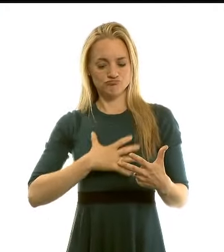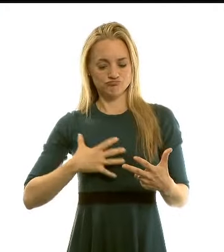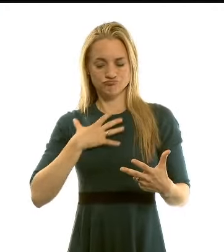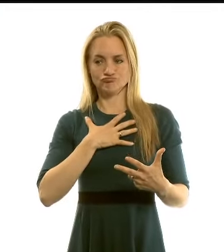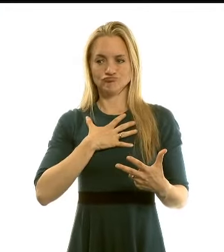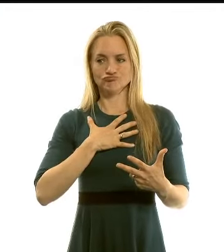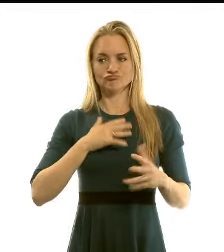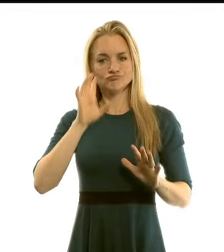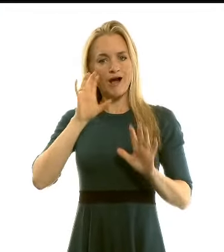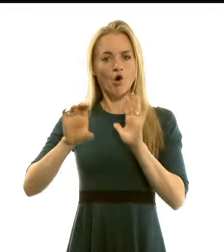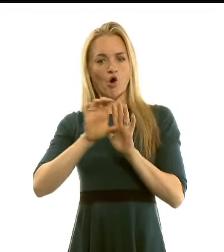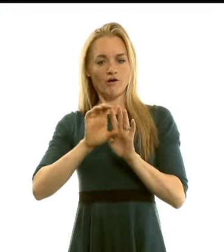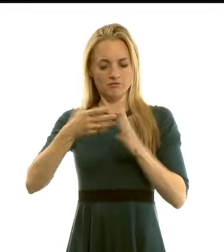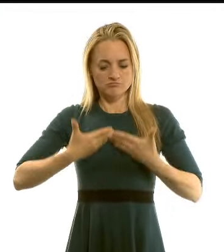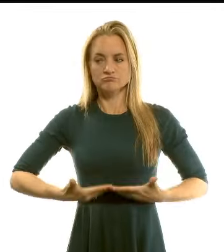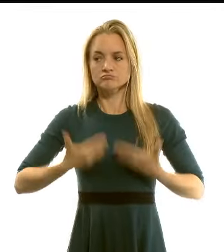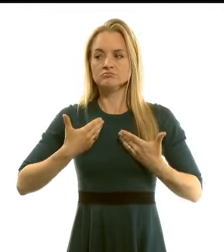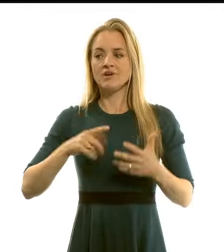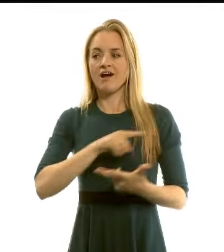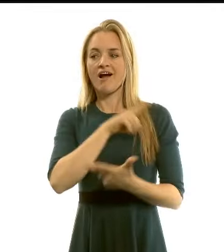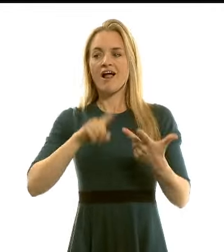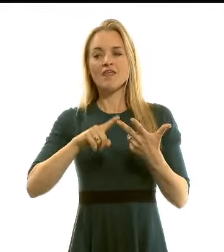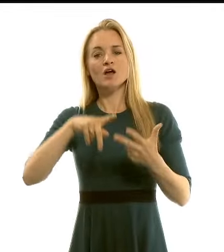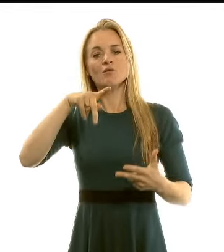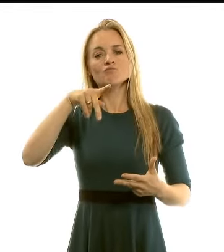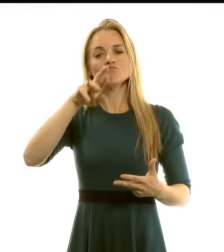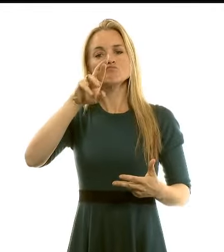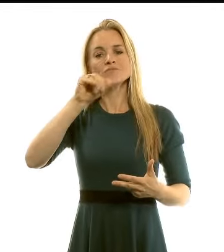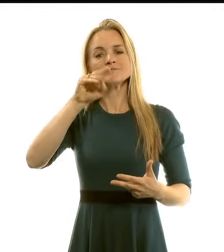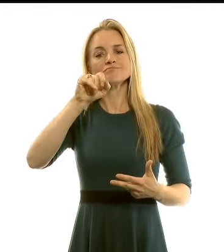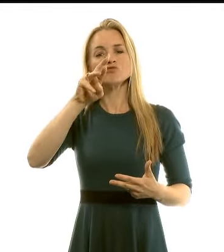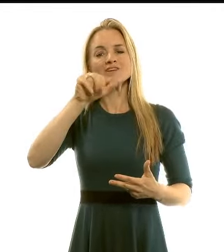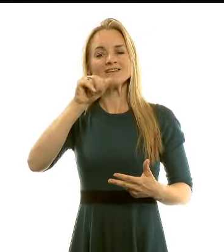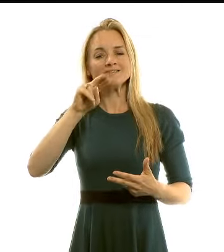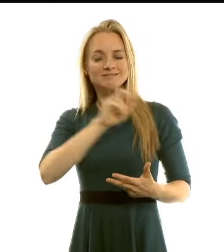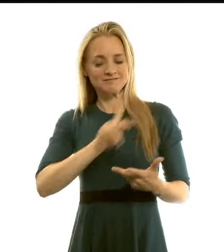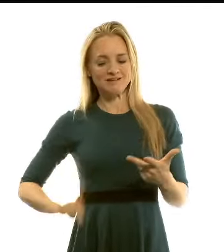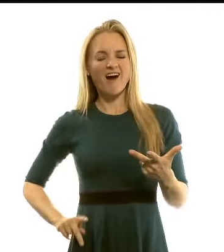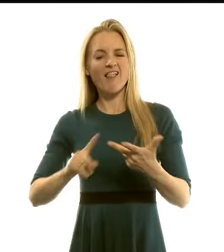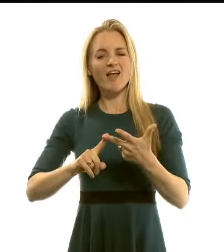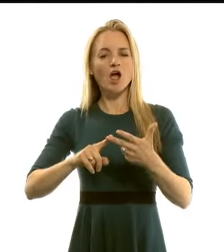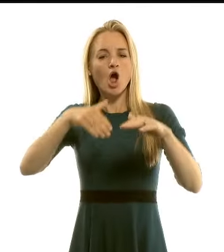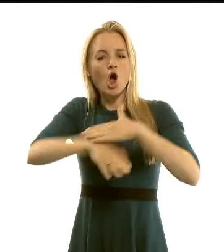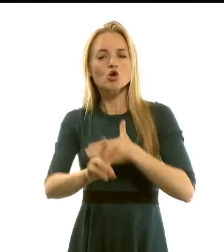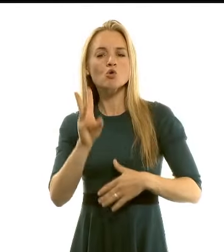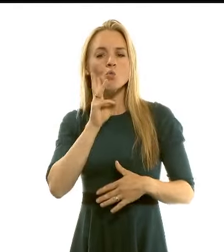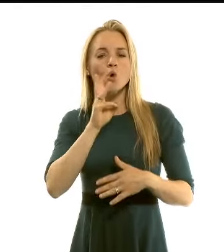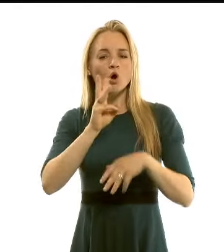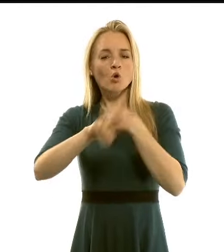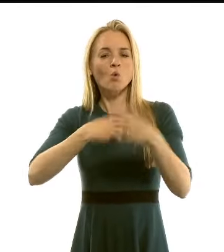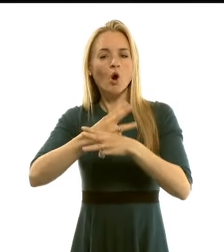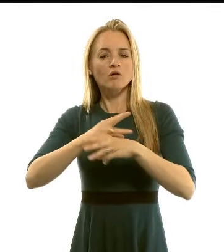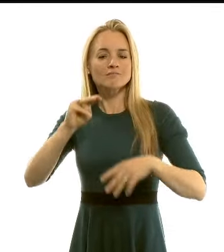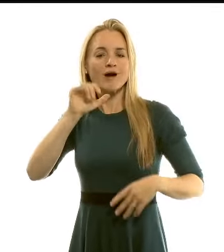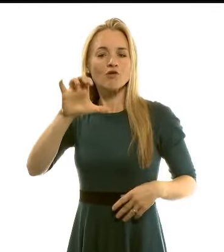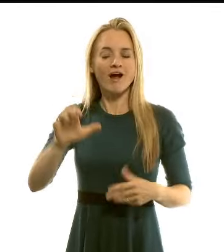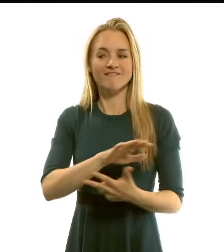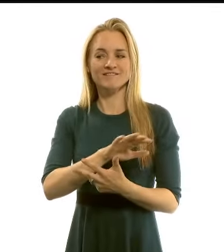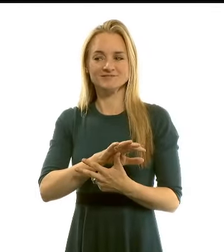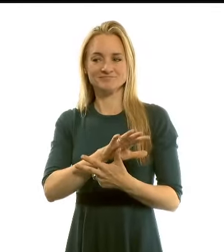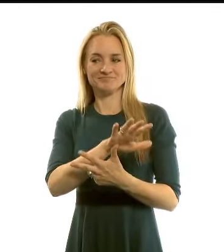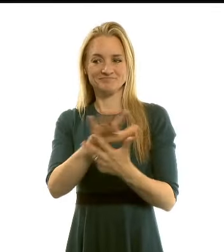to an ode to the underwater world of Minecraft. And I have to say, one of those characters has been designed by Agnes herself. I'm not going to tell which one, but one of us has been